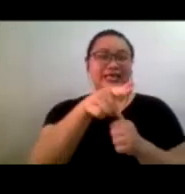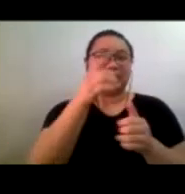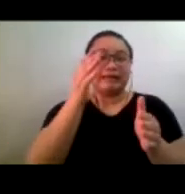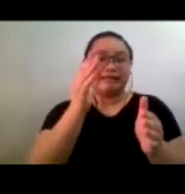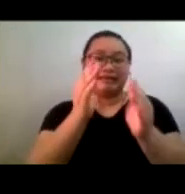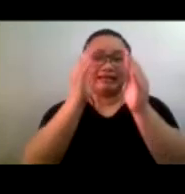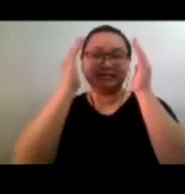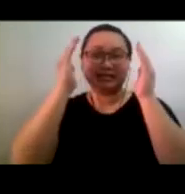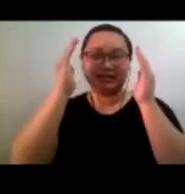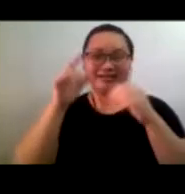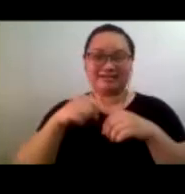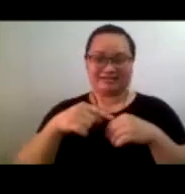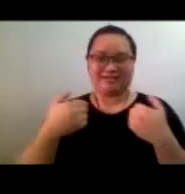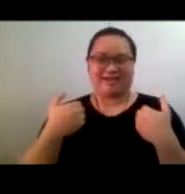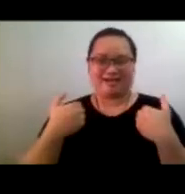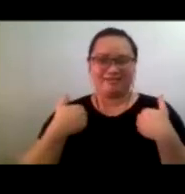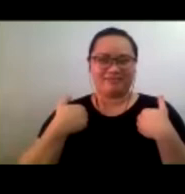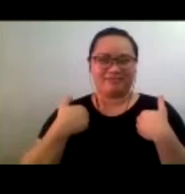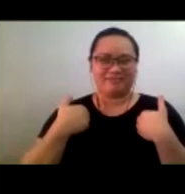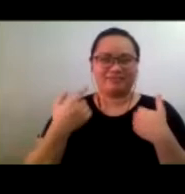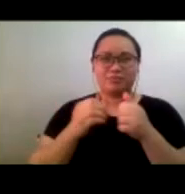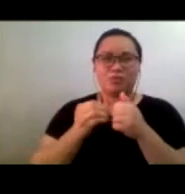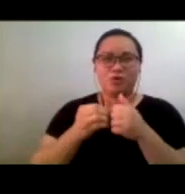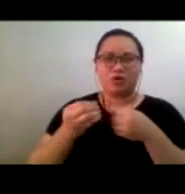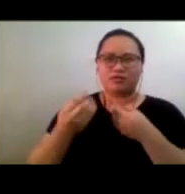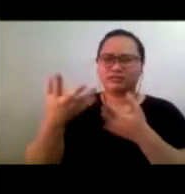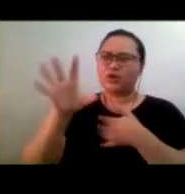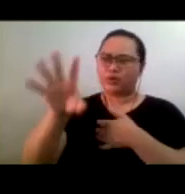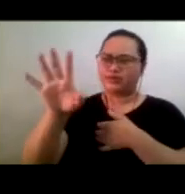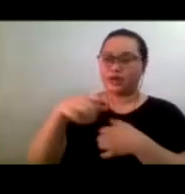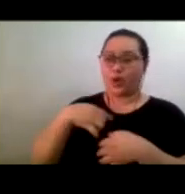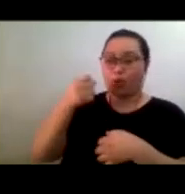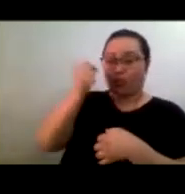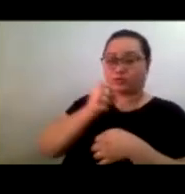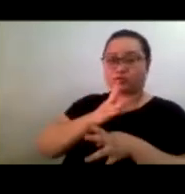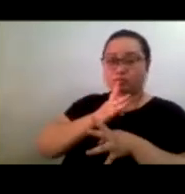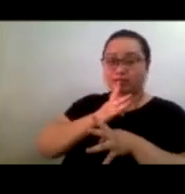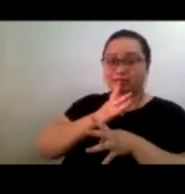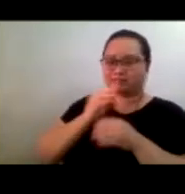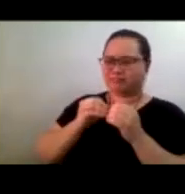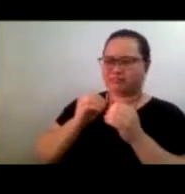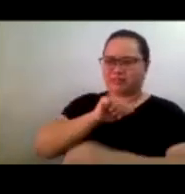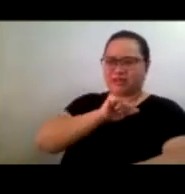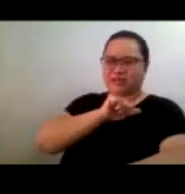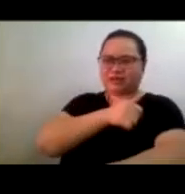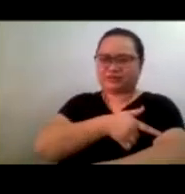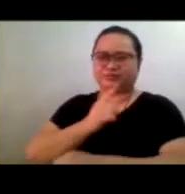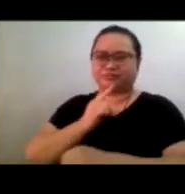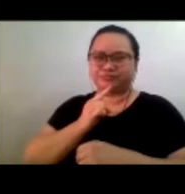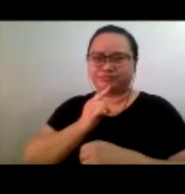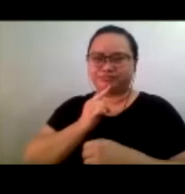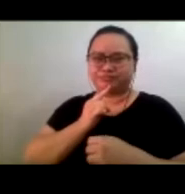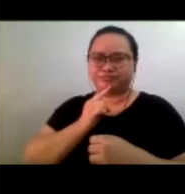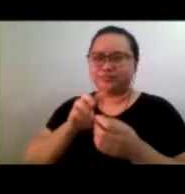and knowing, we become powerful. So the paradox of listening is that by relinquishing power,